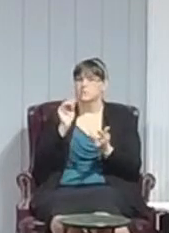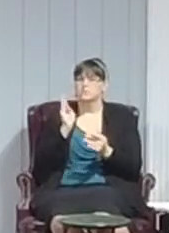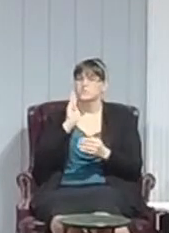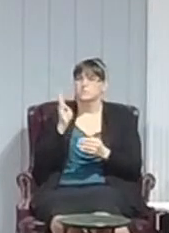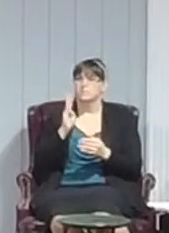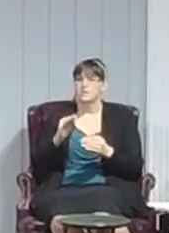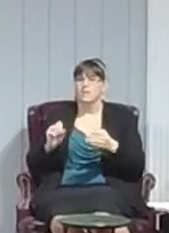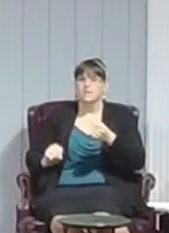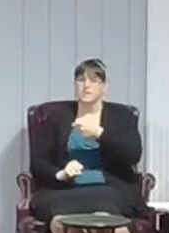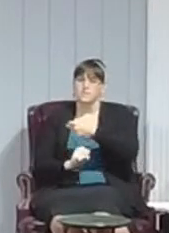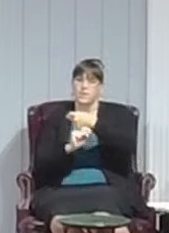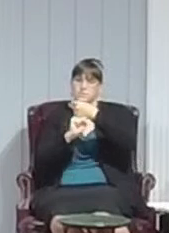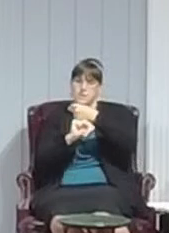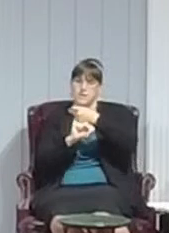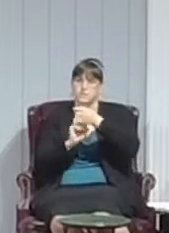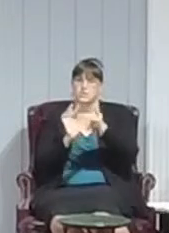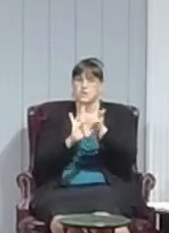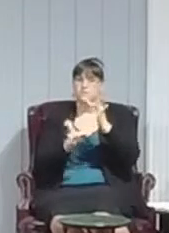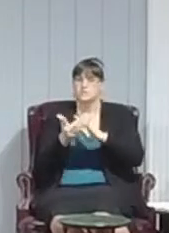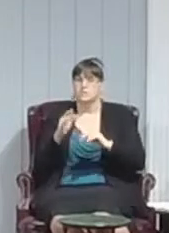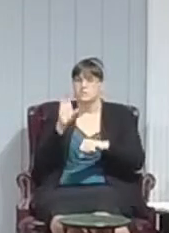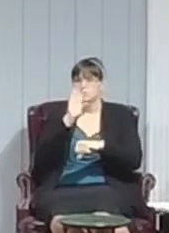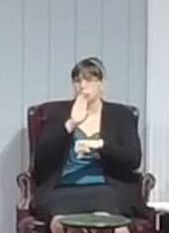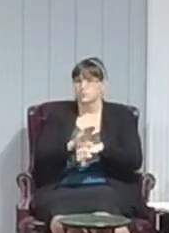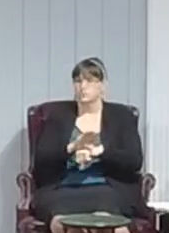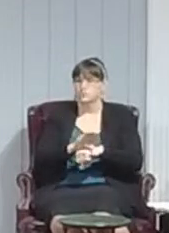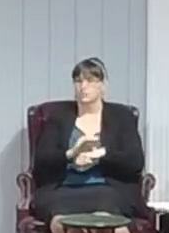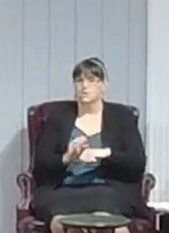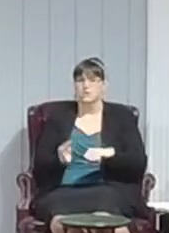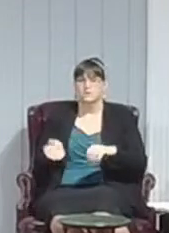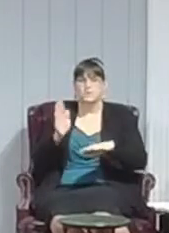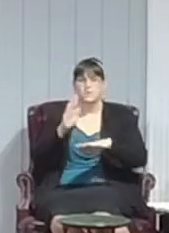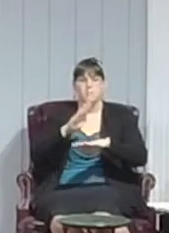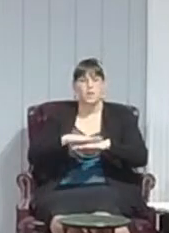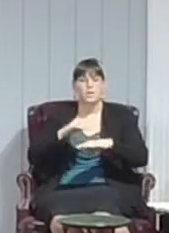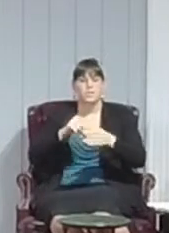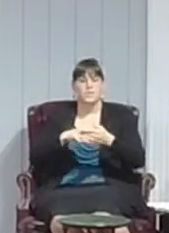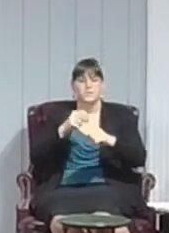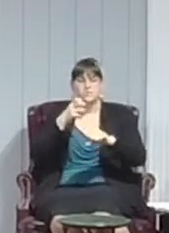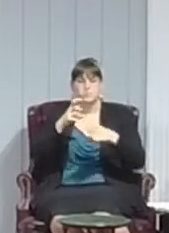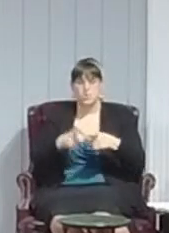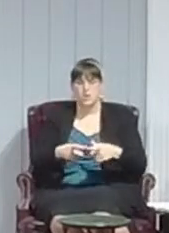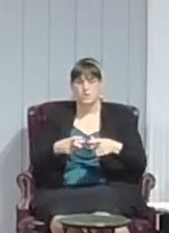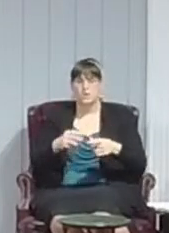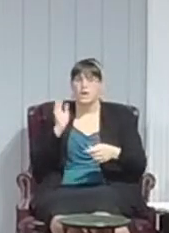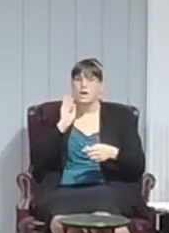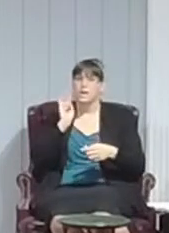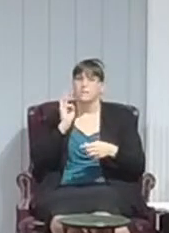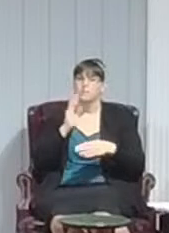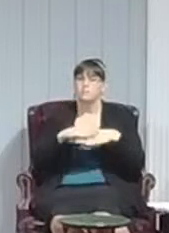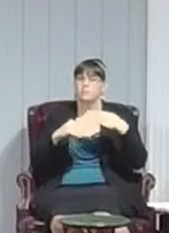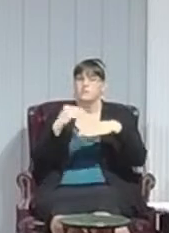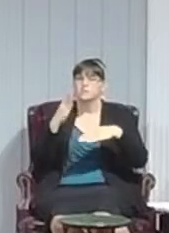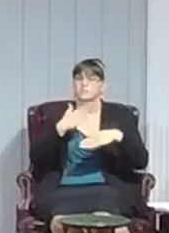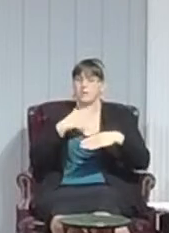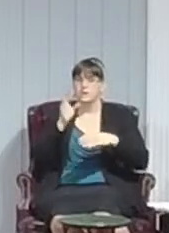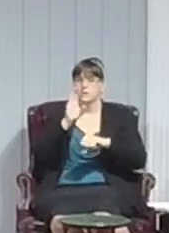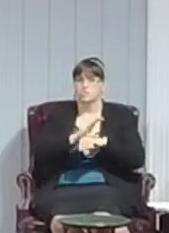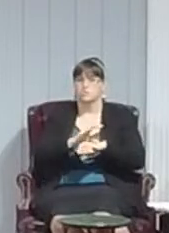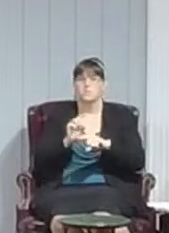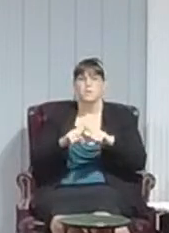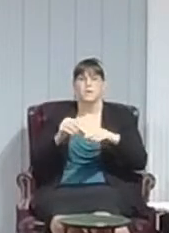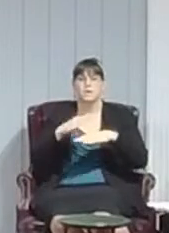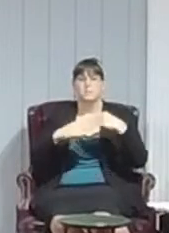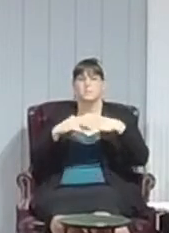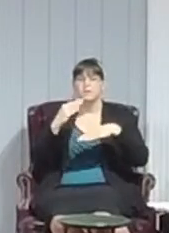they're going to be the foundation of Jesus' church. Jesus said, upon this rock, I will build my church. So he builds his own church. But he